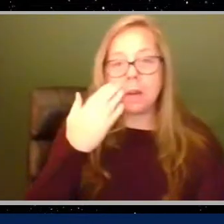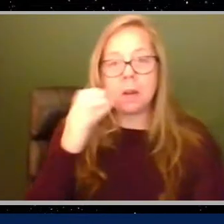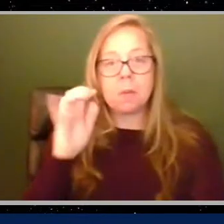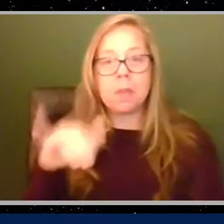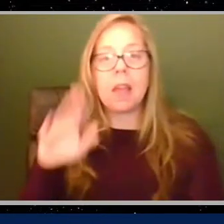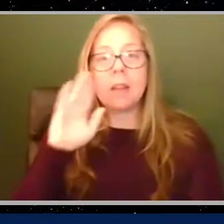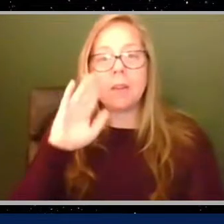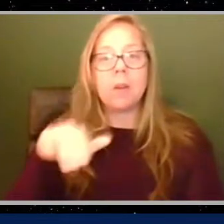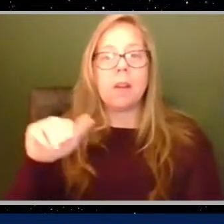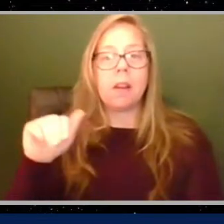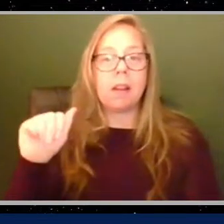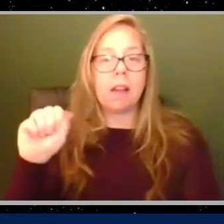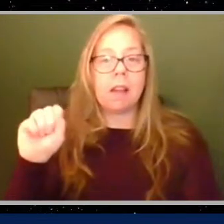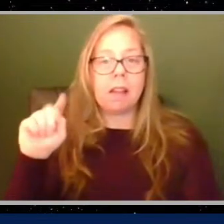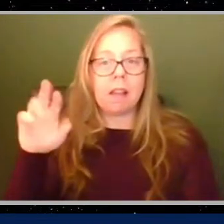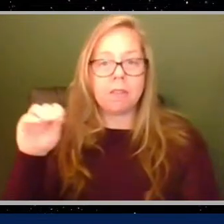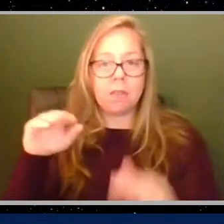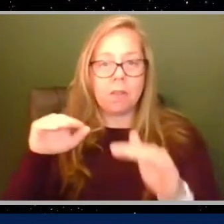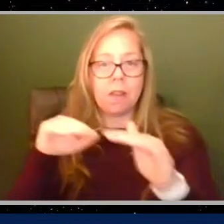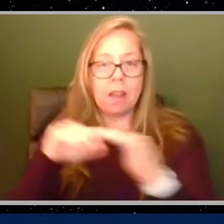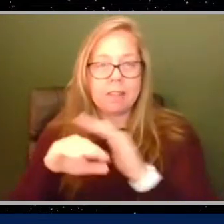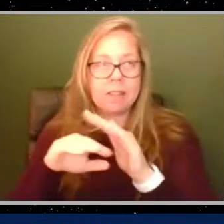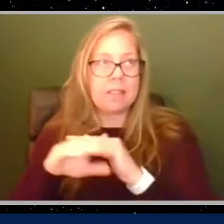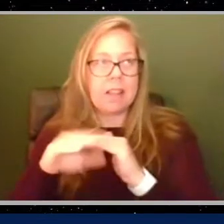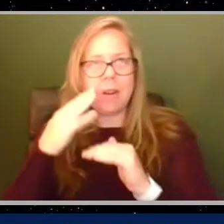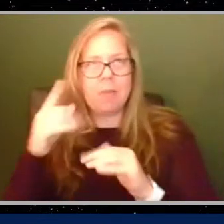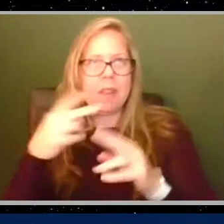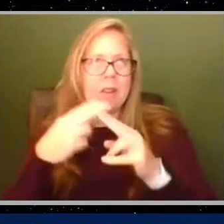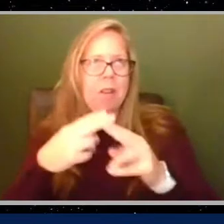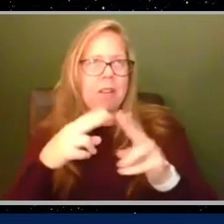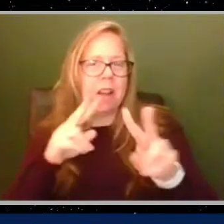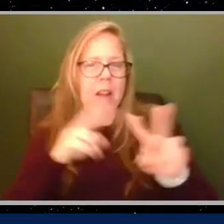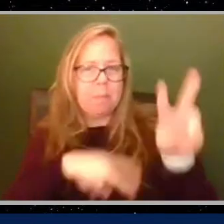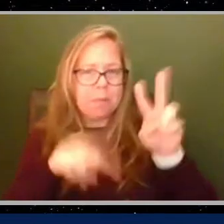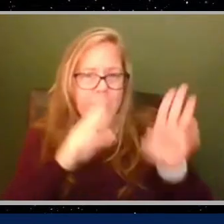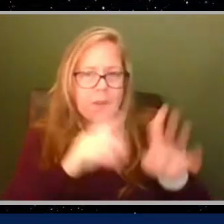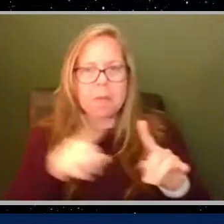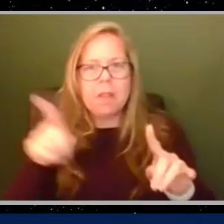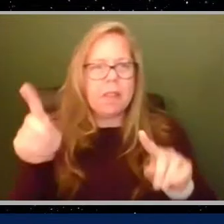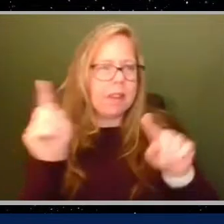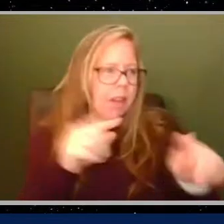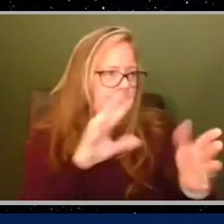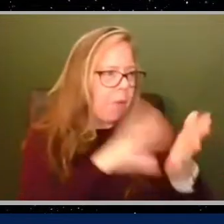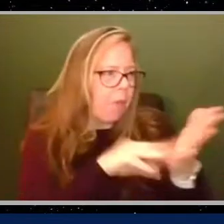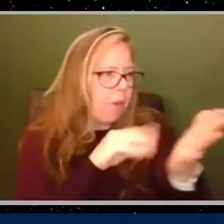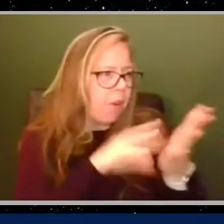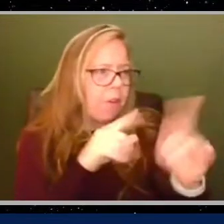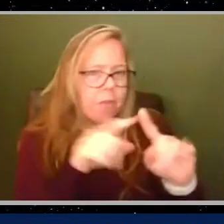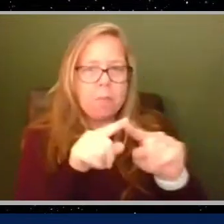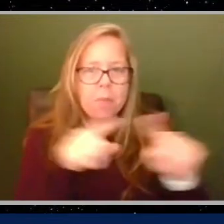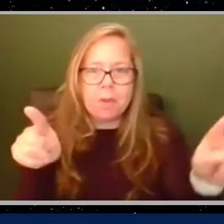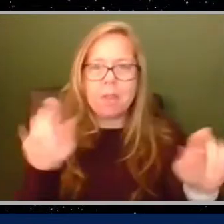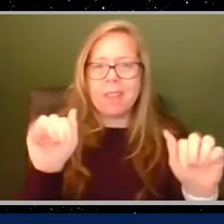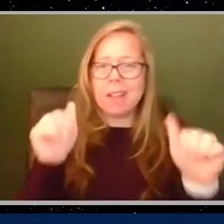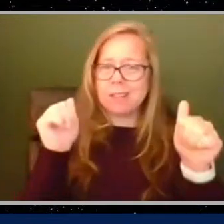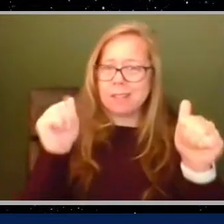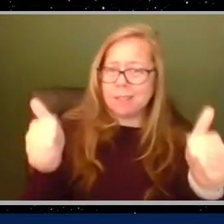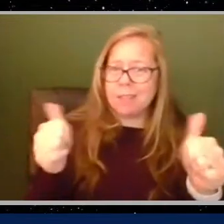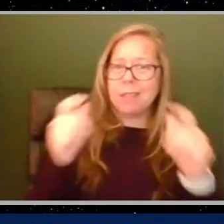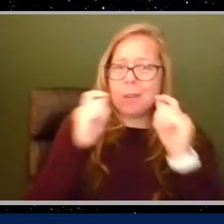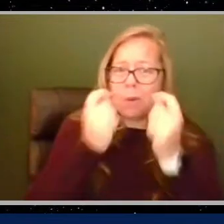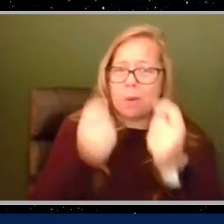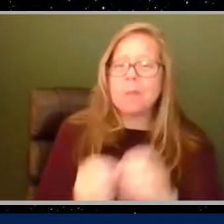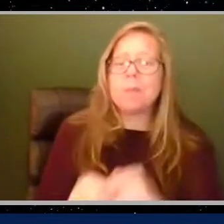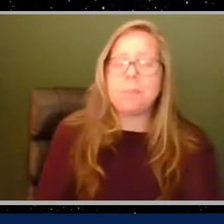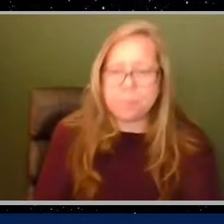this, observer, I don't know if that's the right word, but somebody there to sort of learn from what y'all are doing for, that's really cool. Yeah, they were the